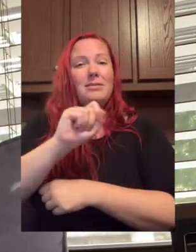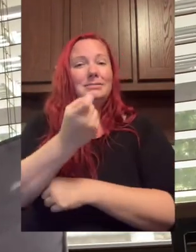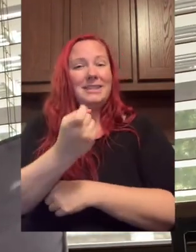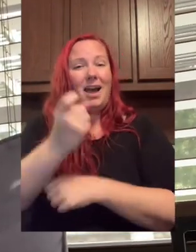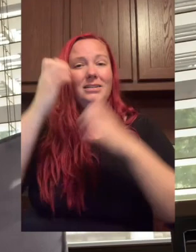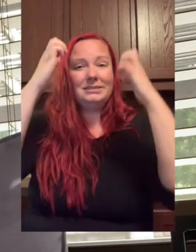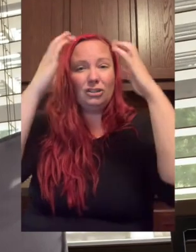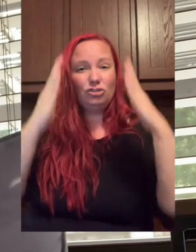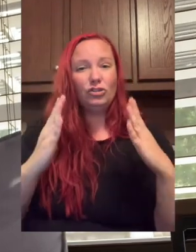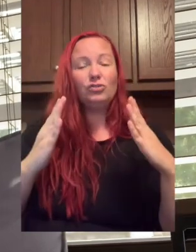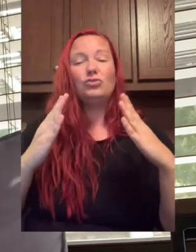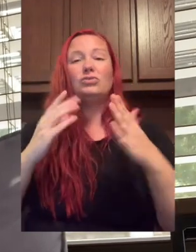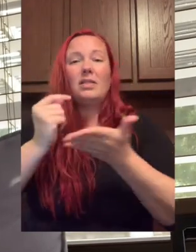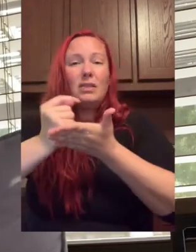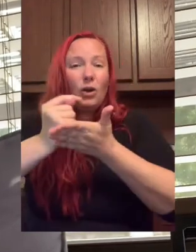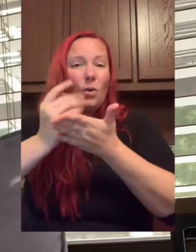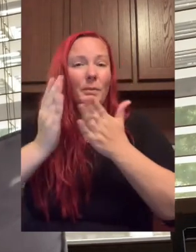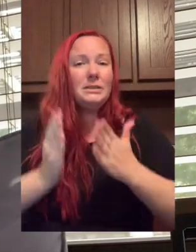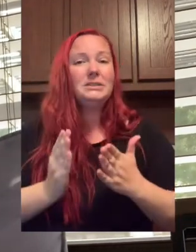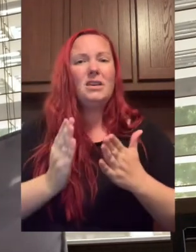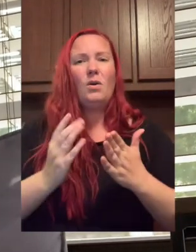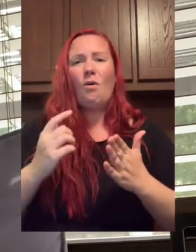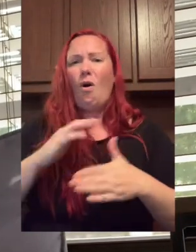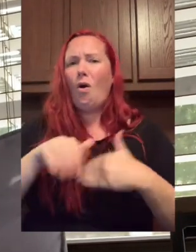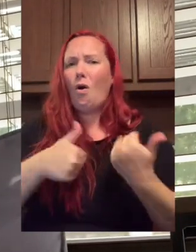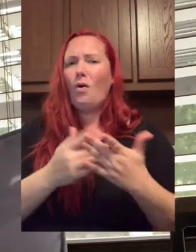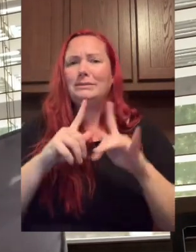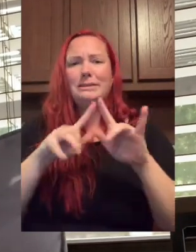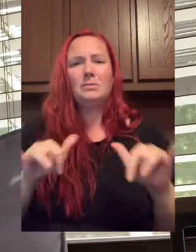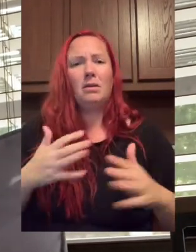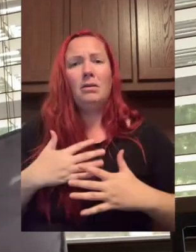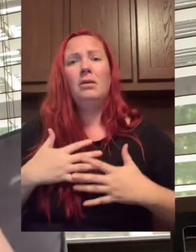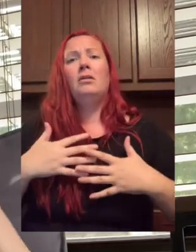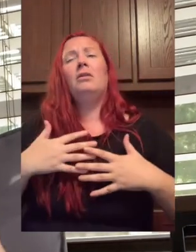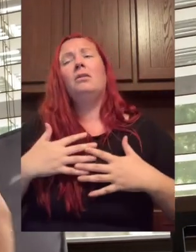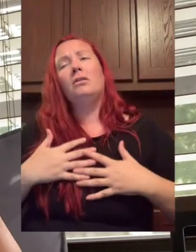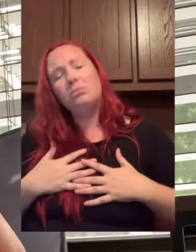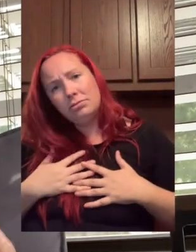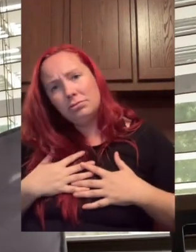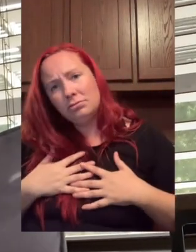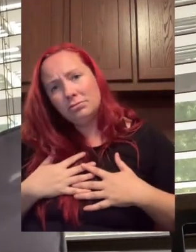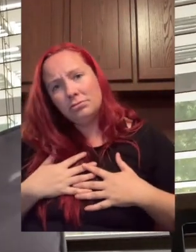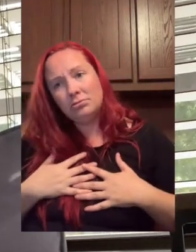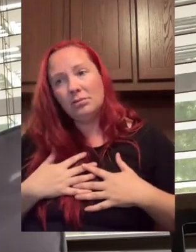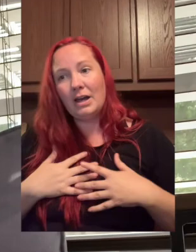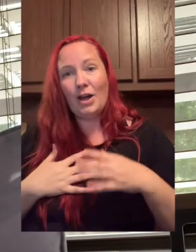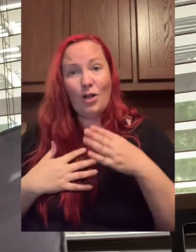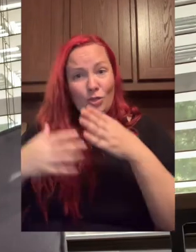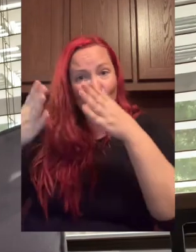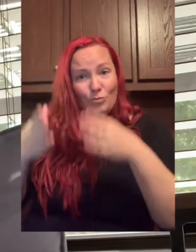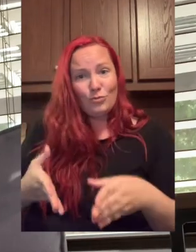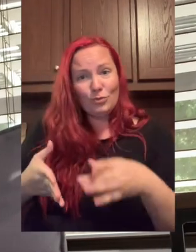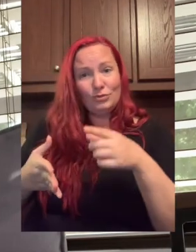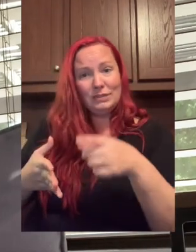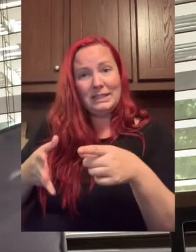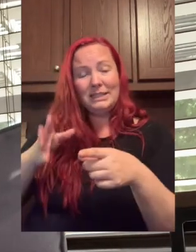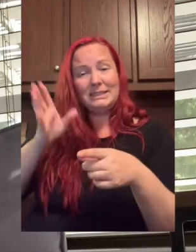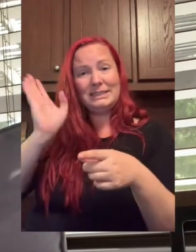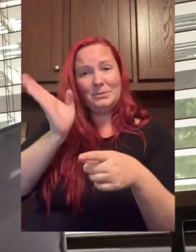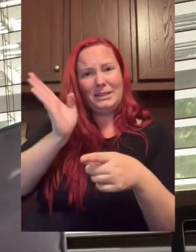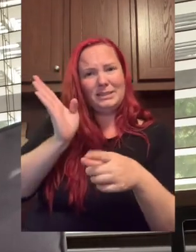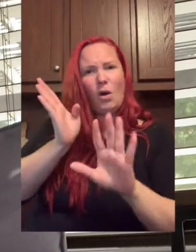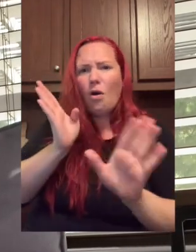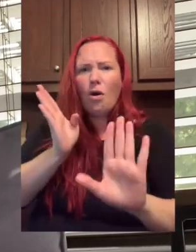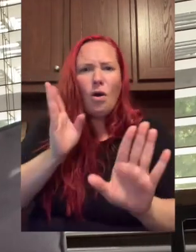80% of the teenagers got back together with the partner. Well, shockingly, this entire room of sex